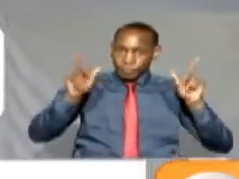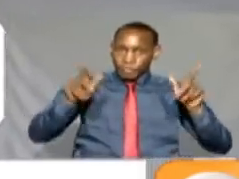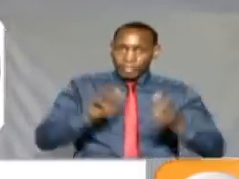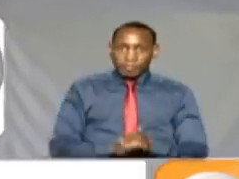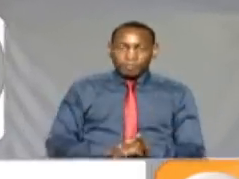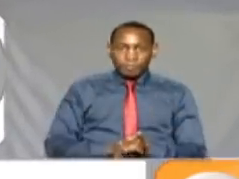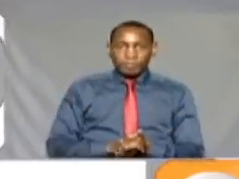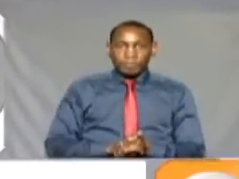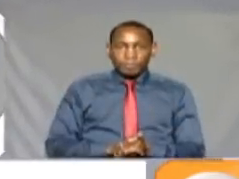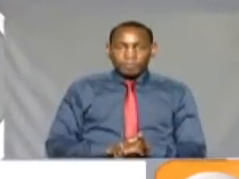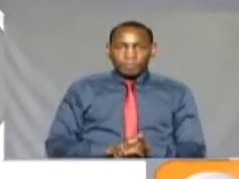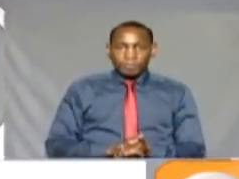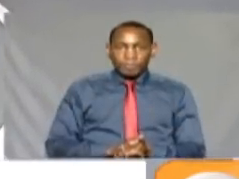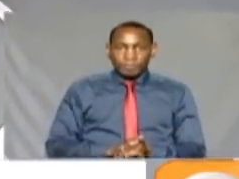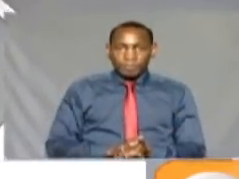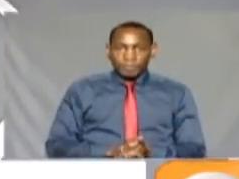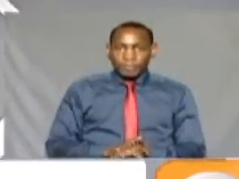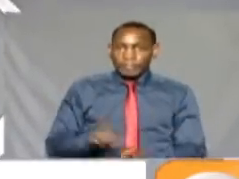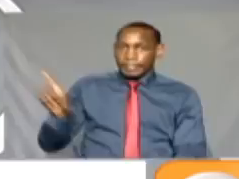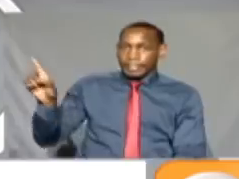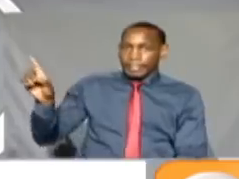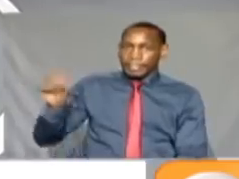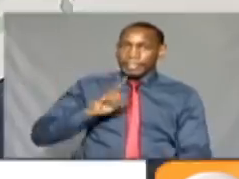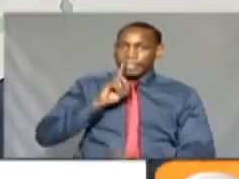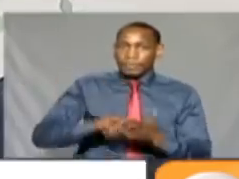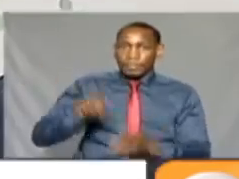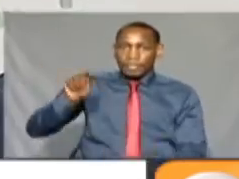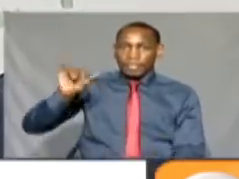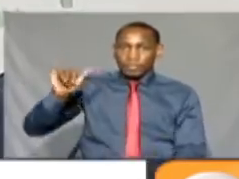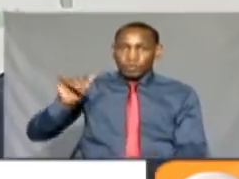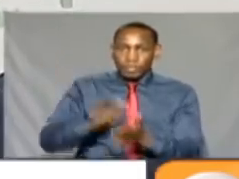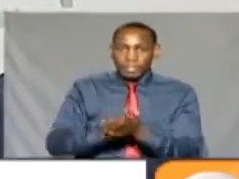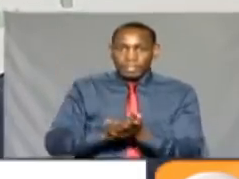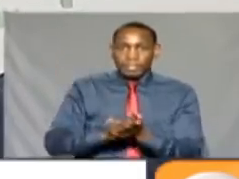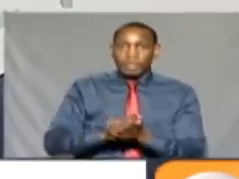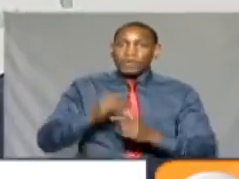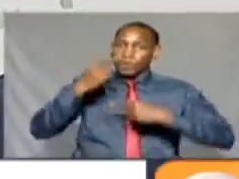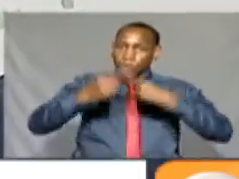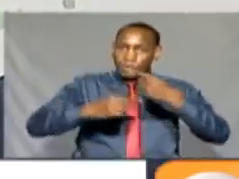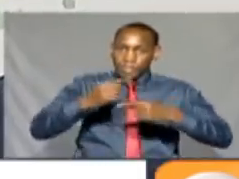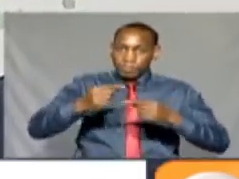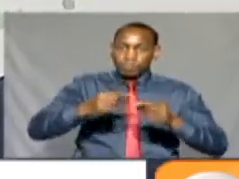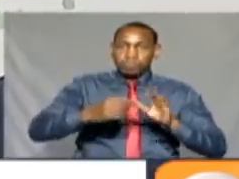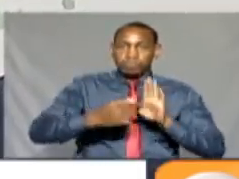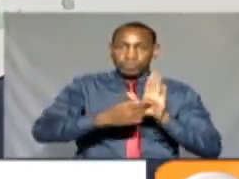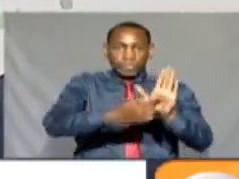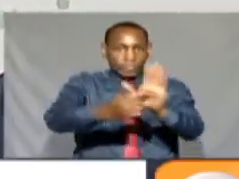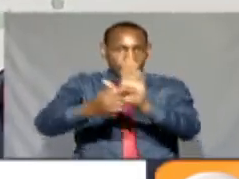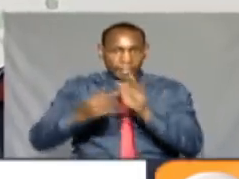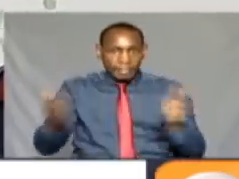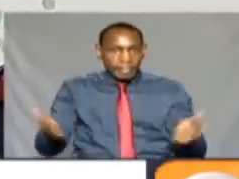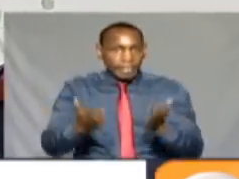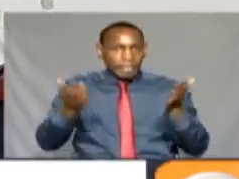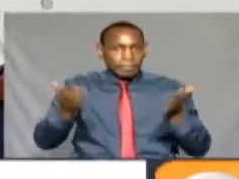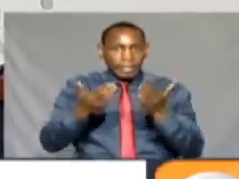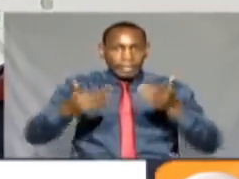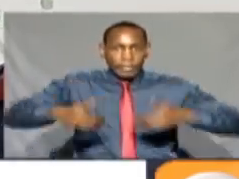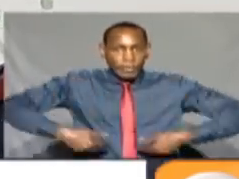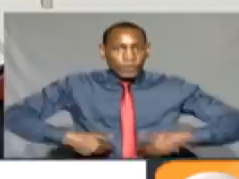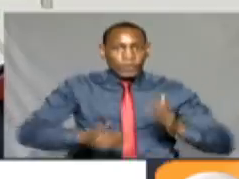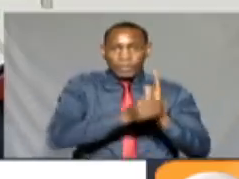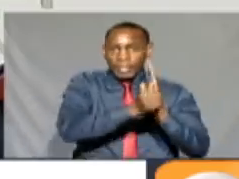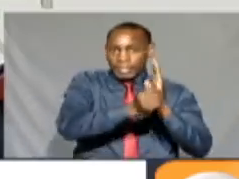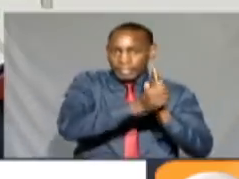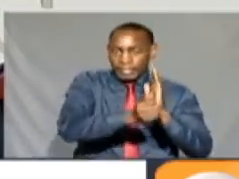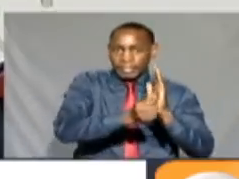Simo? Kibet Keegan says, Nyambane and Tony Njuguna should still go out there and inspire young talents